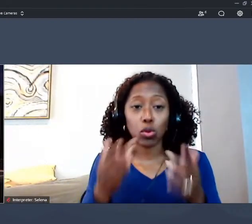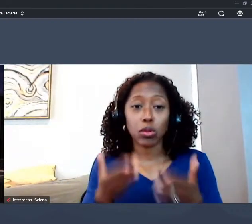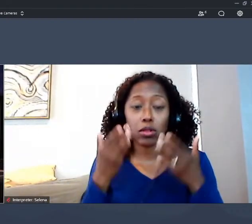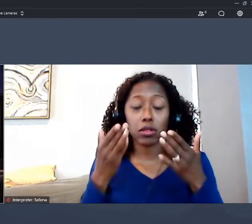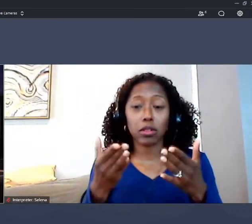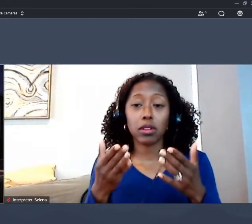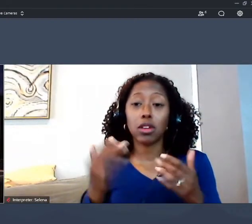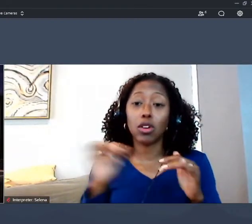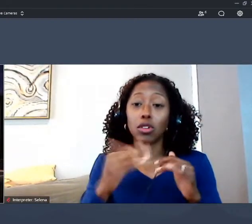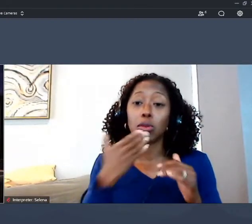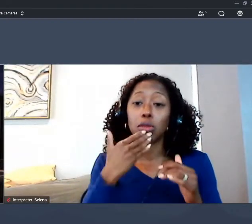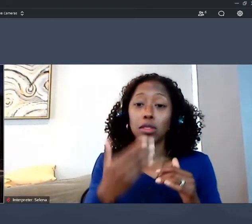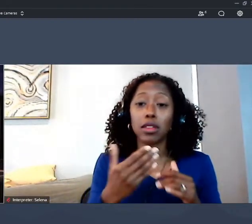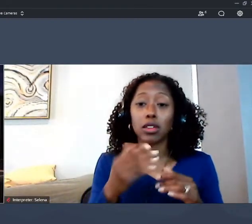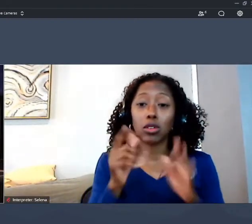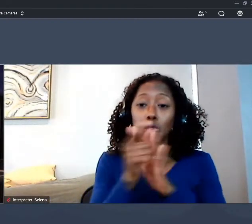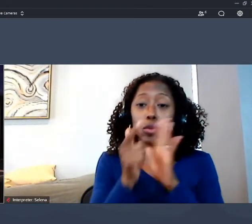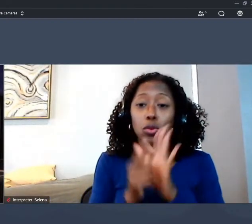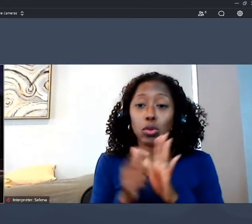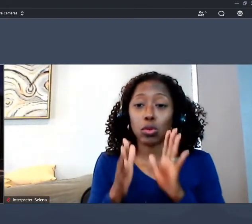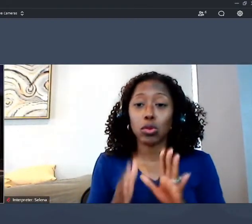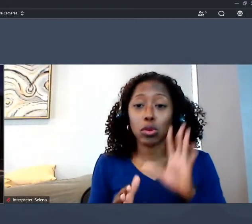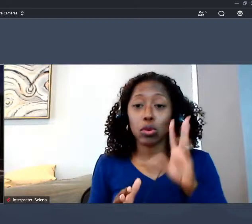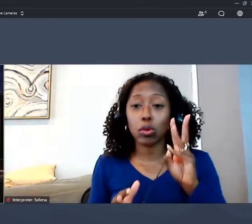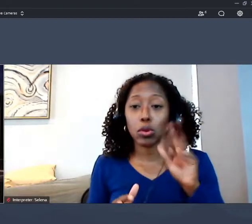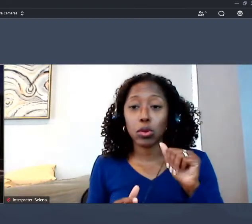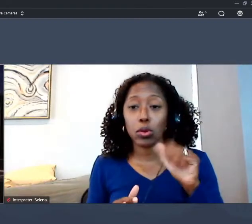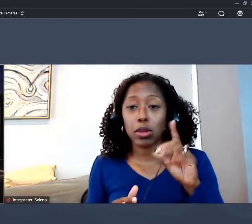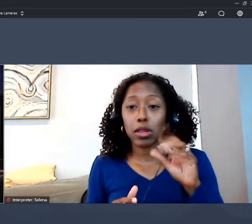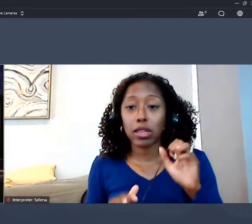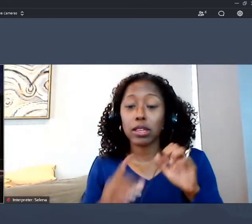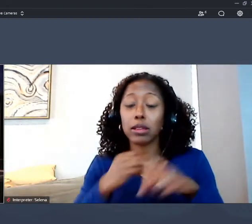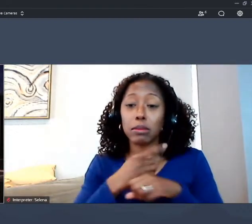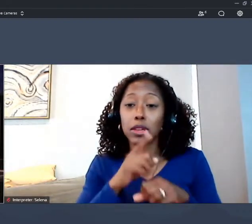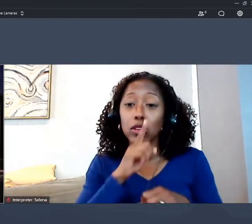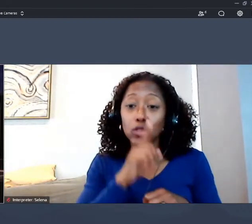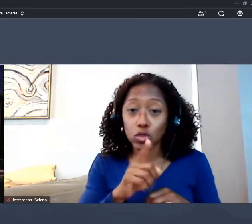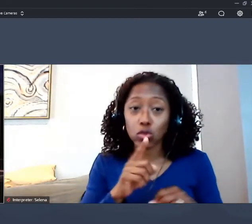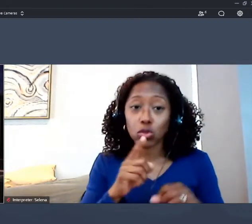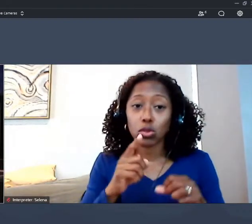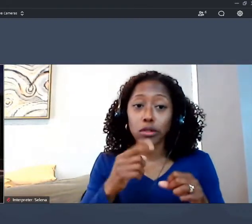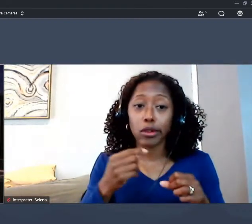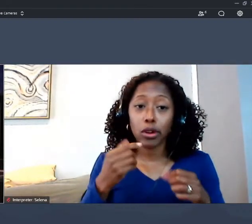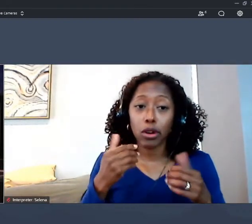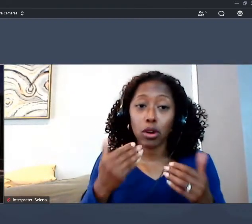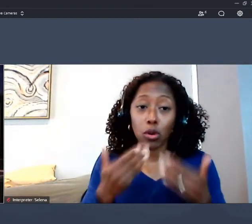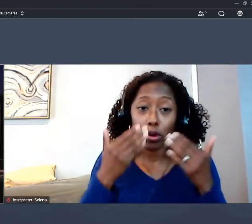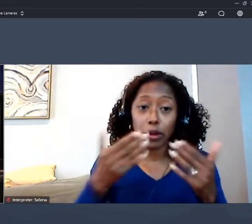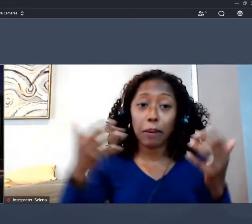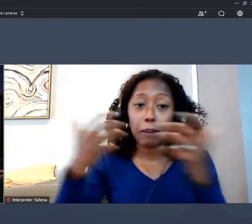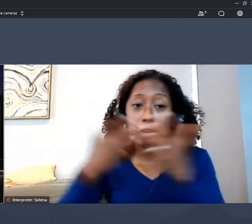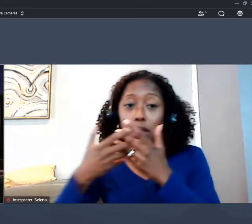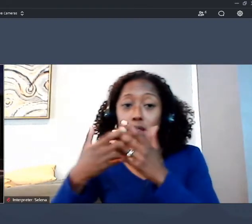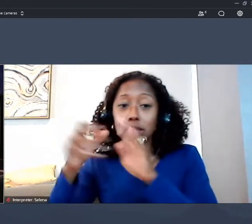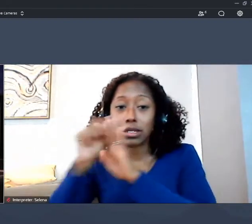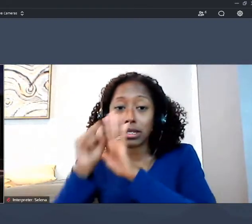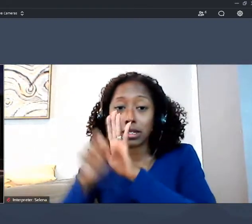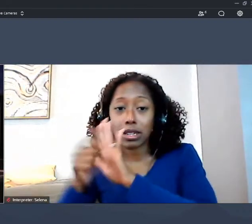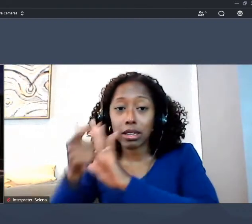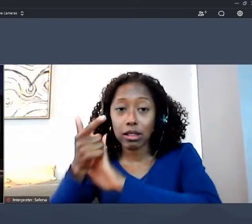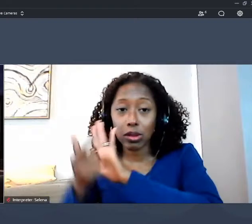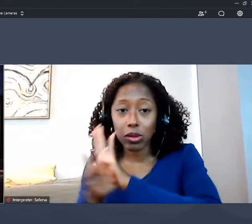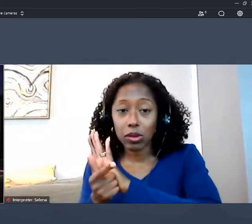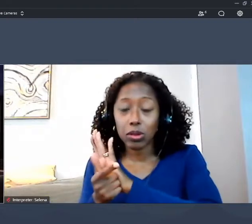also want to thank Attorney Wade for making sure that we're in compliance with state law. But I also want to encourage each member of this